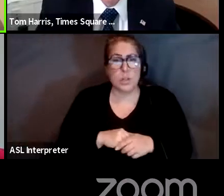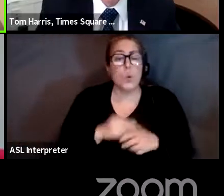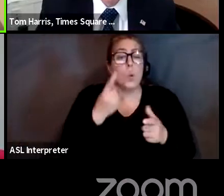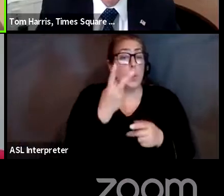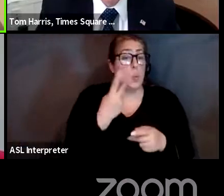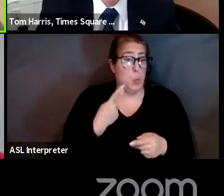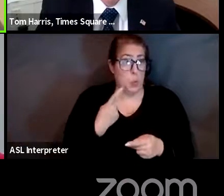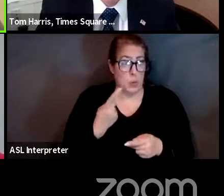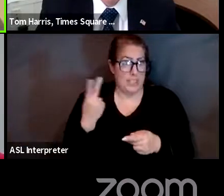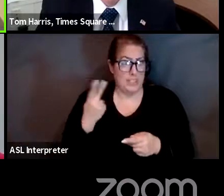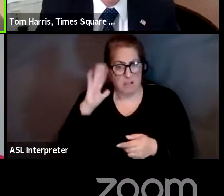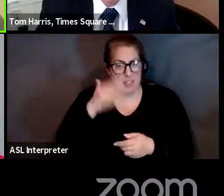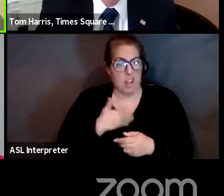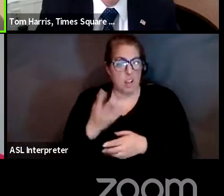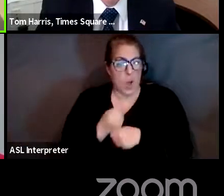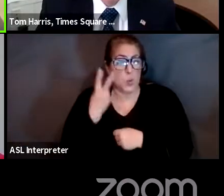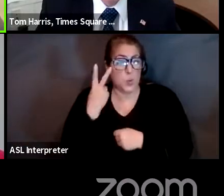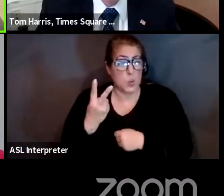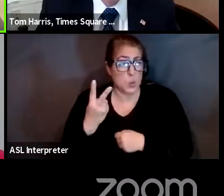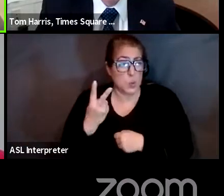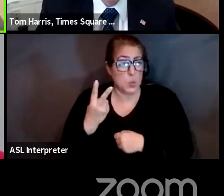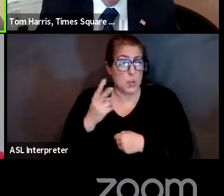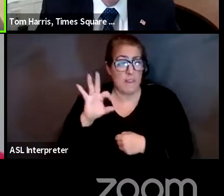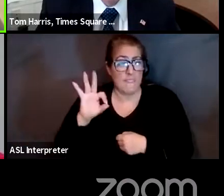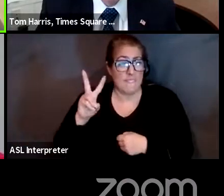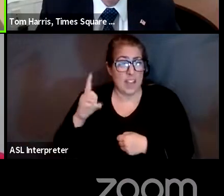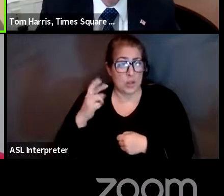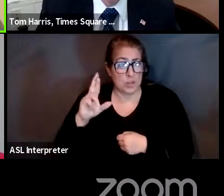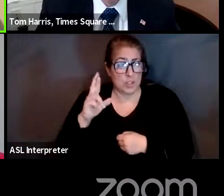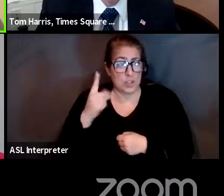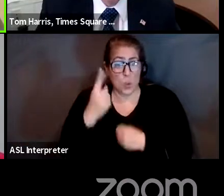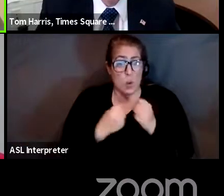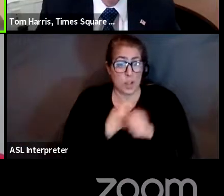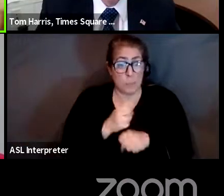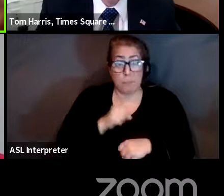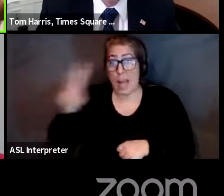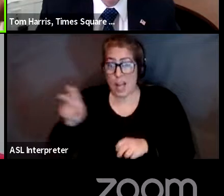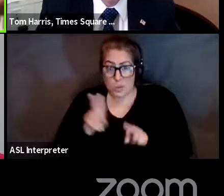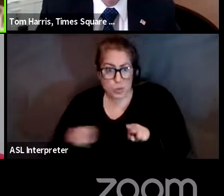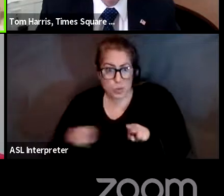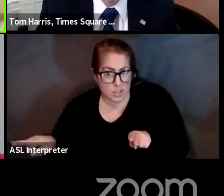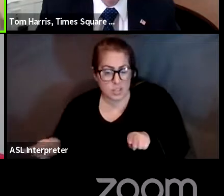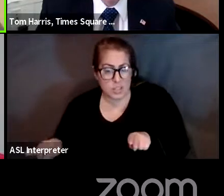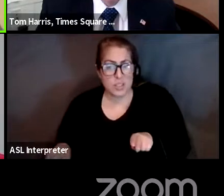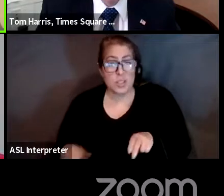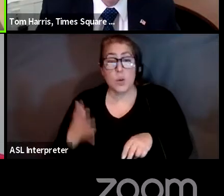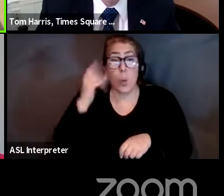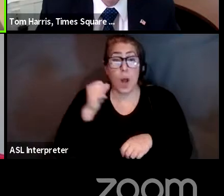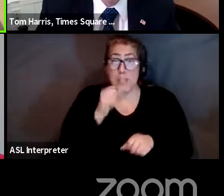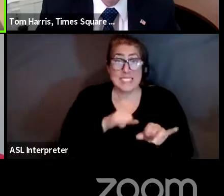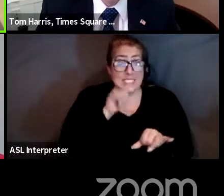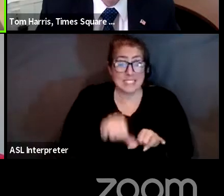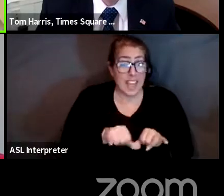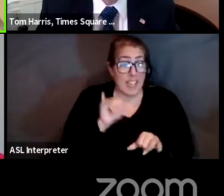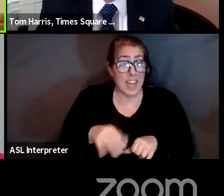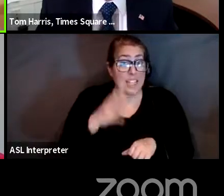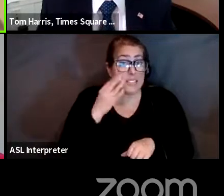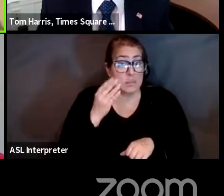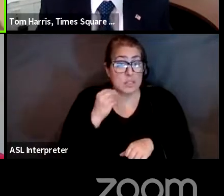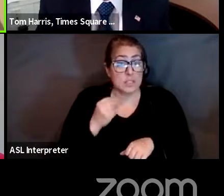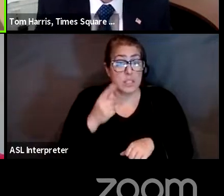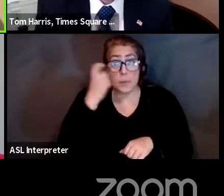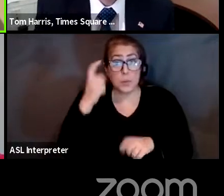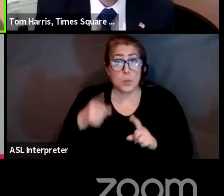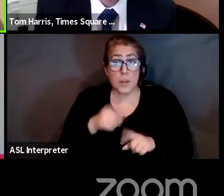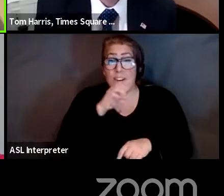vouchers, and 1 year we were back in the shelter. And the only reason why we didn't stay in that experience is because when